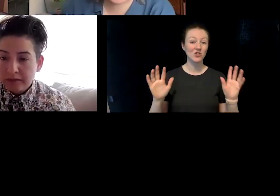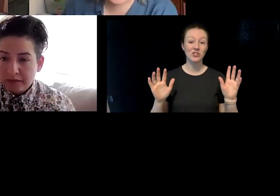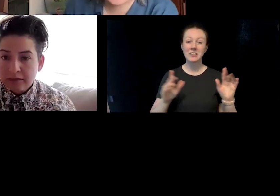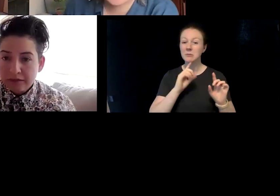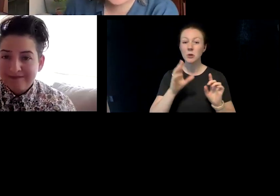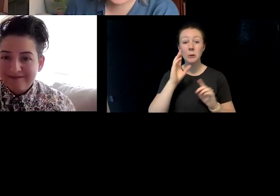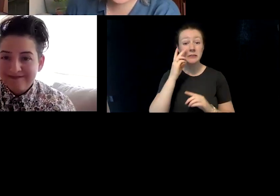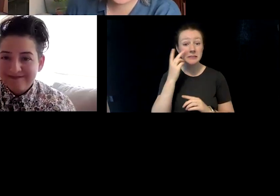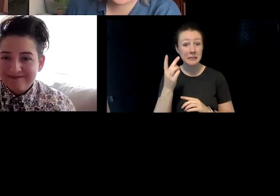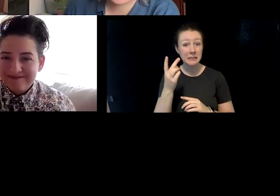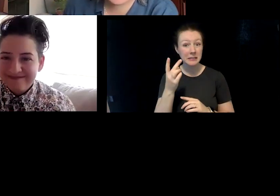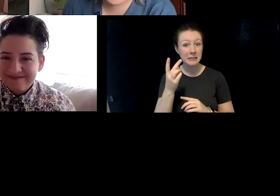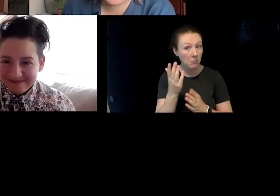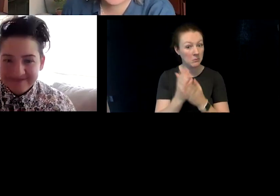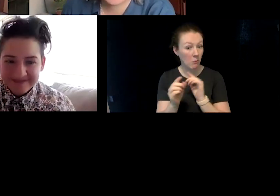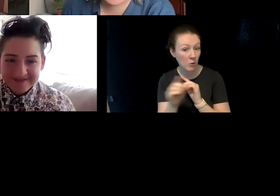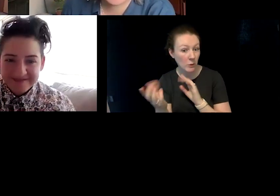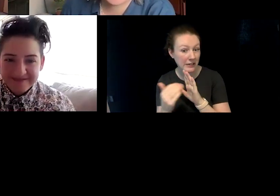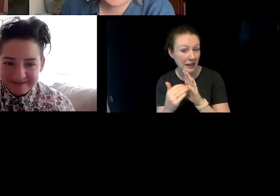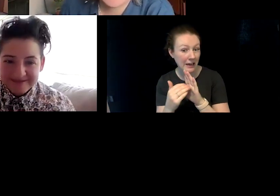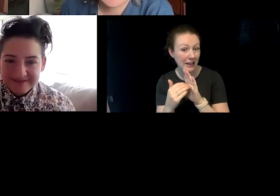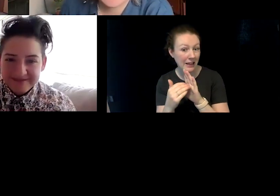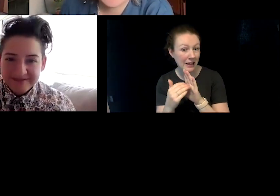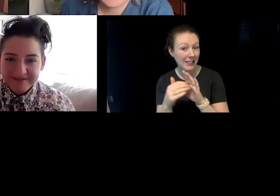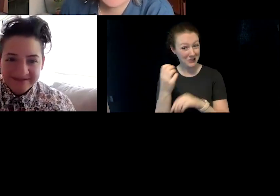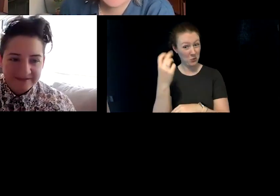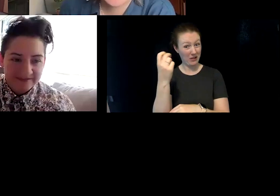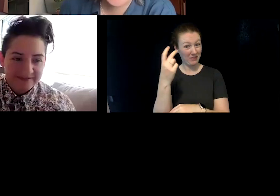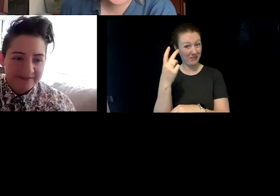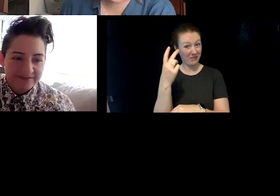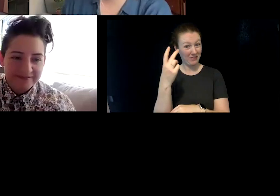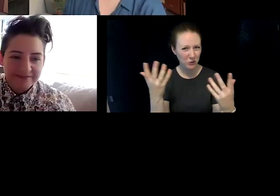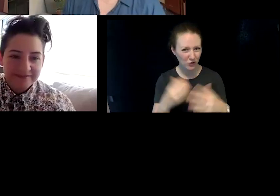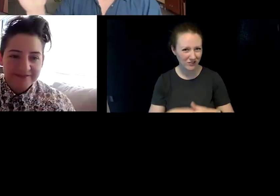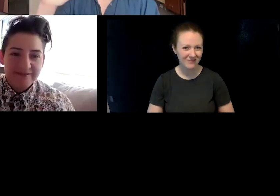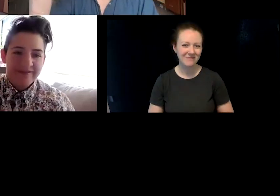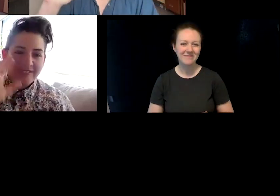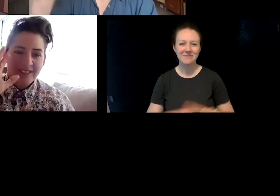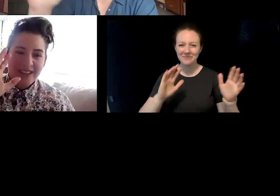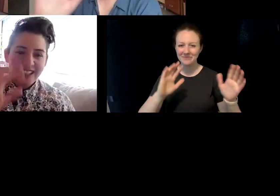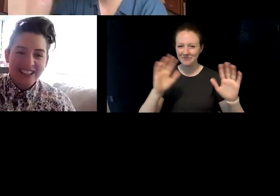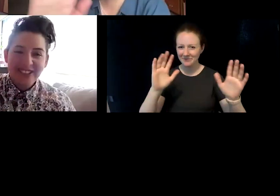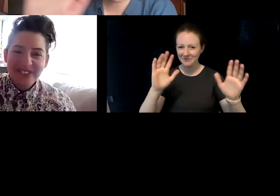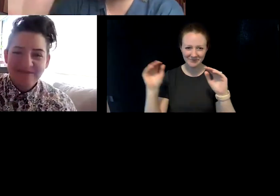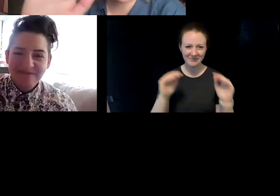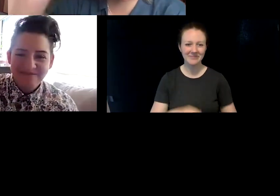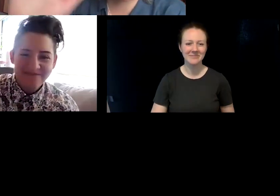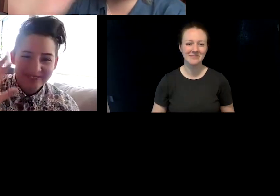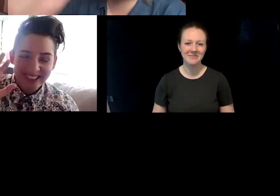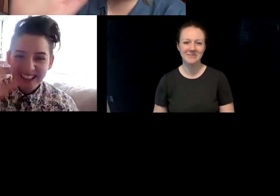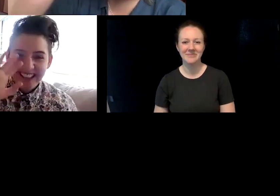sure I'll see some of you back online later today. Thank you so much. Thanks, everybody. Thank you.